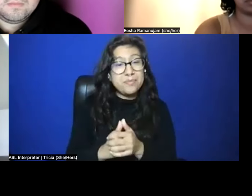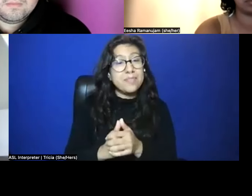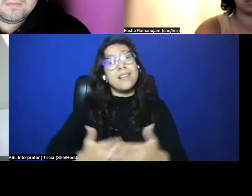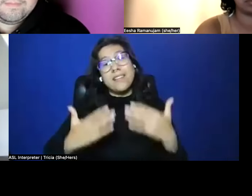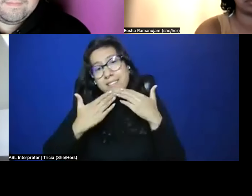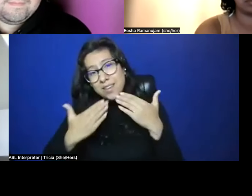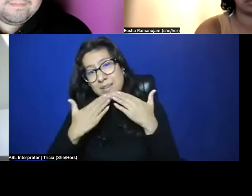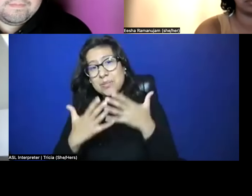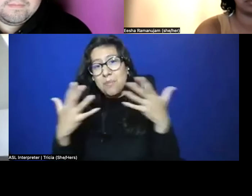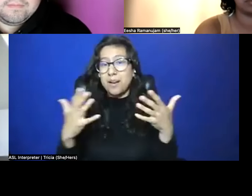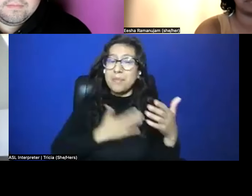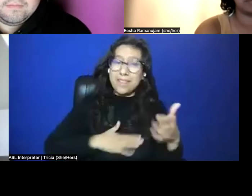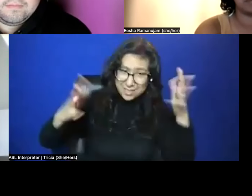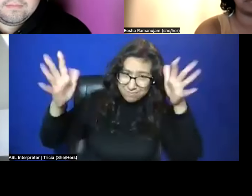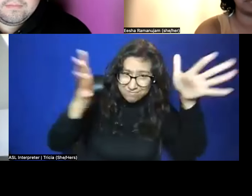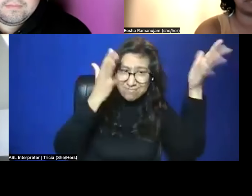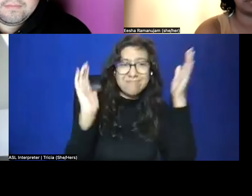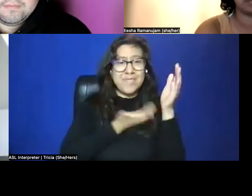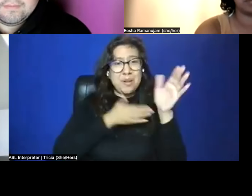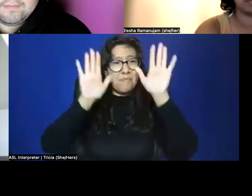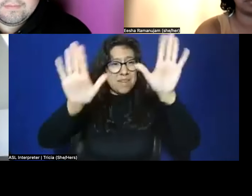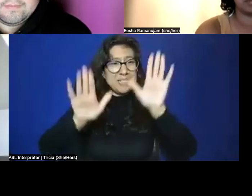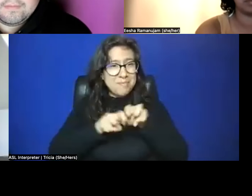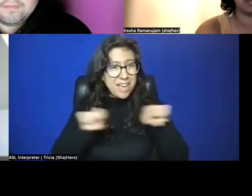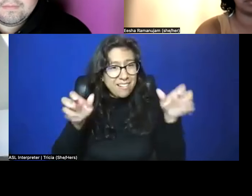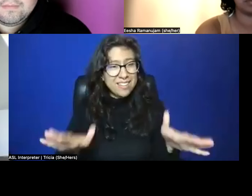so much. Everyone, please give it up for our amazing panelists.